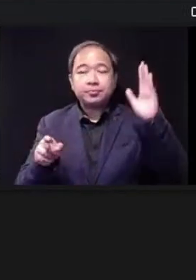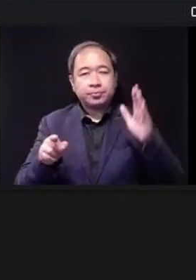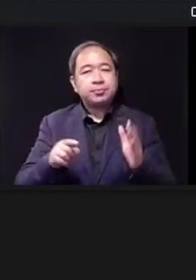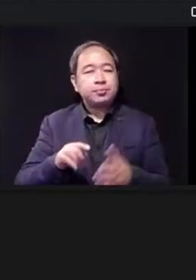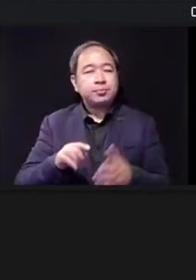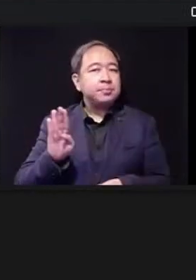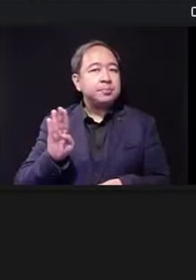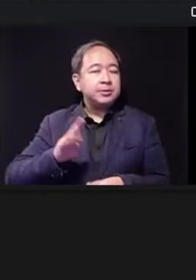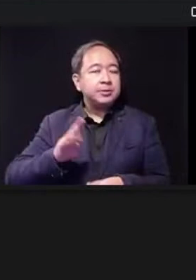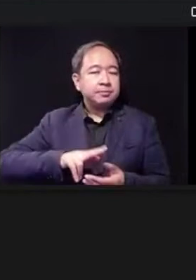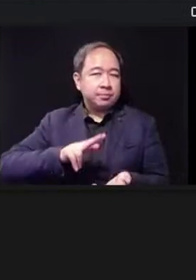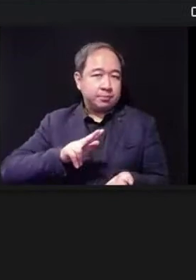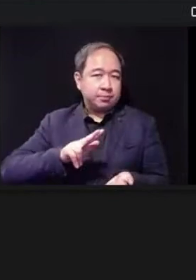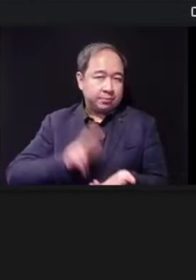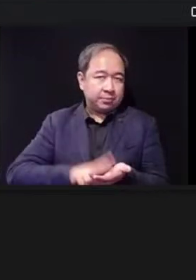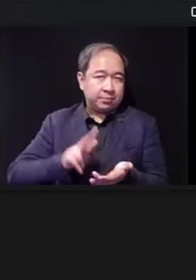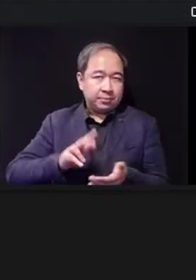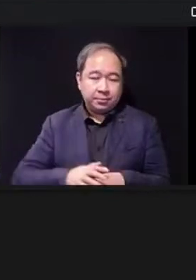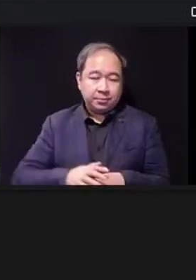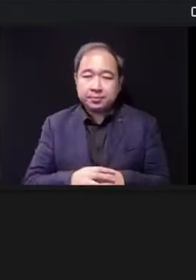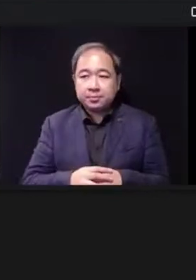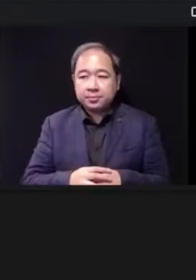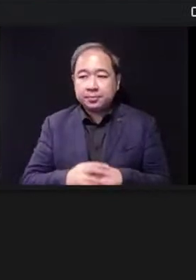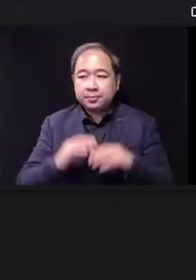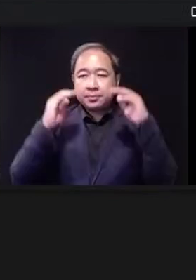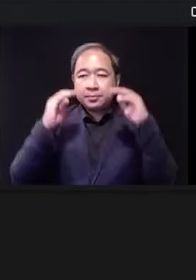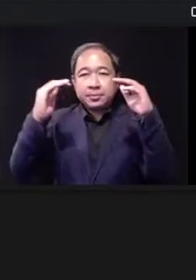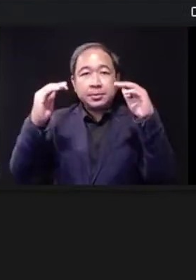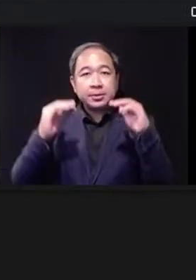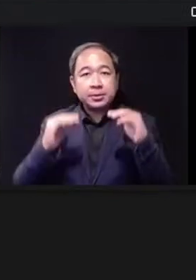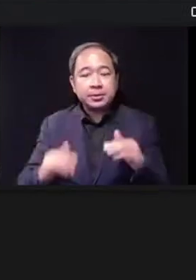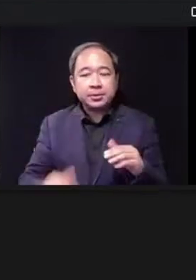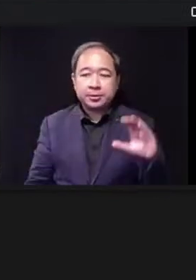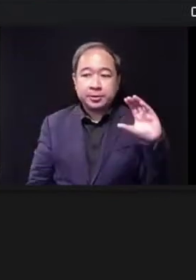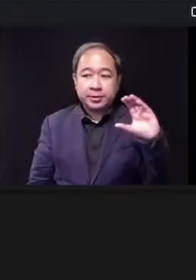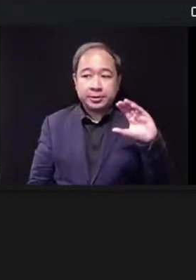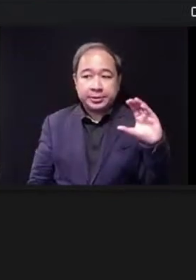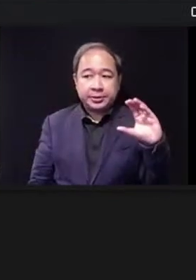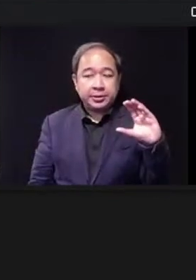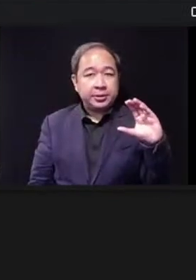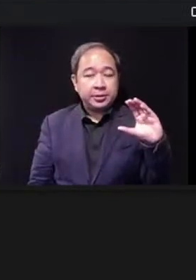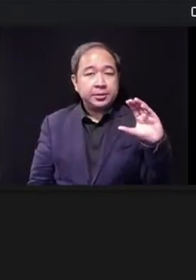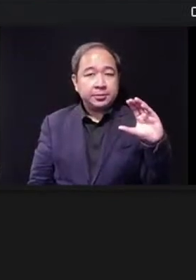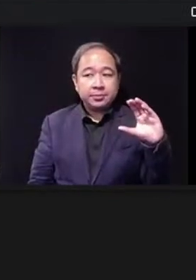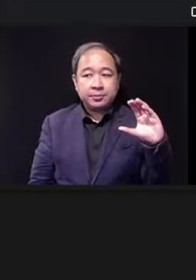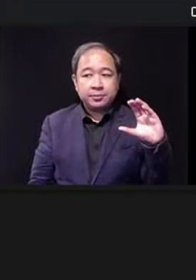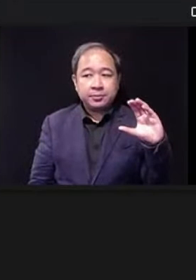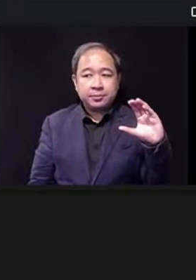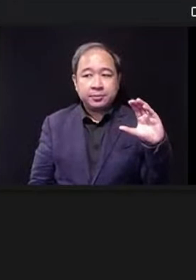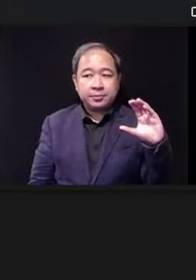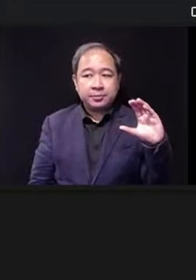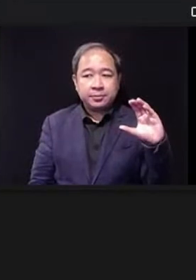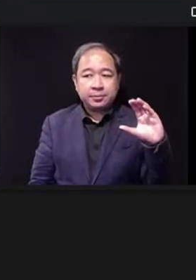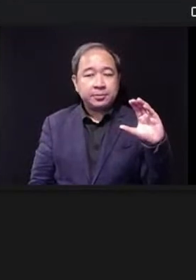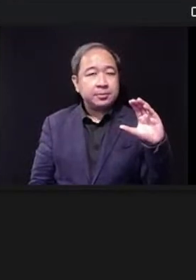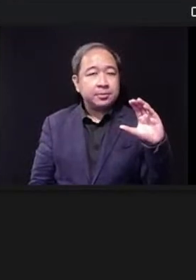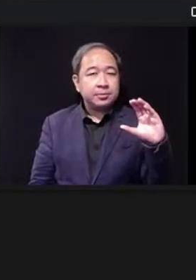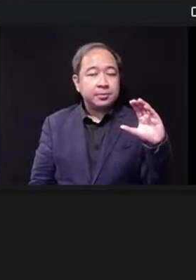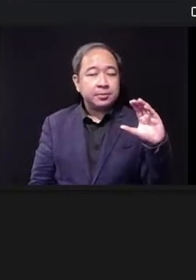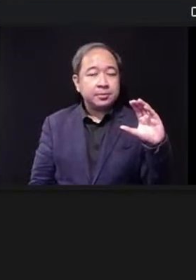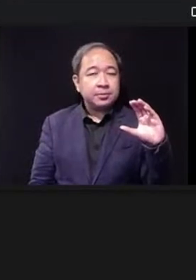adopted. The next is letter C, 2C, which is